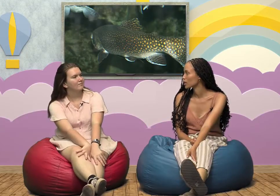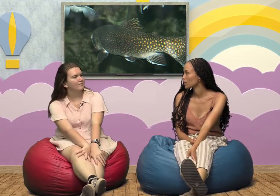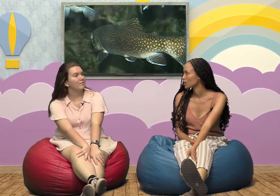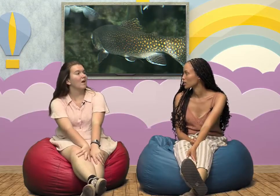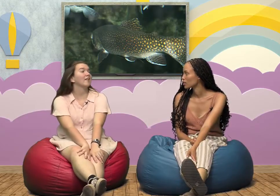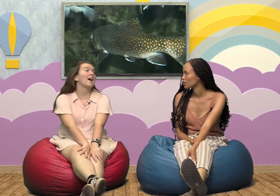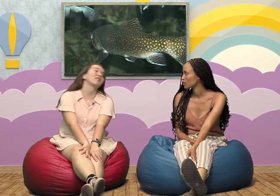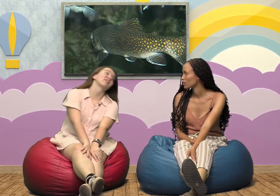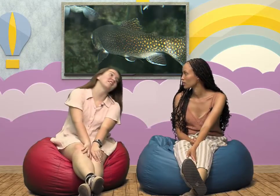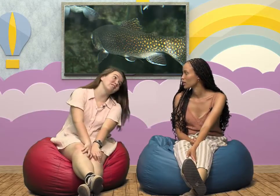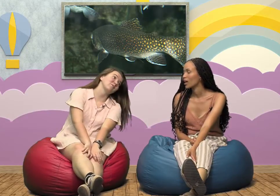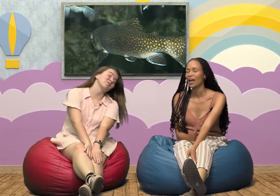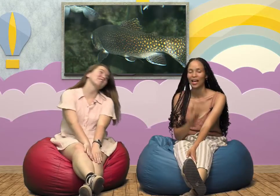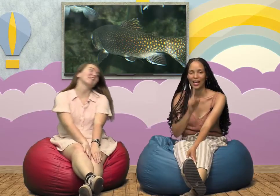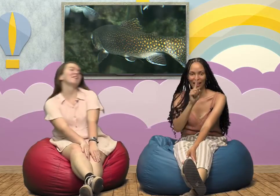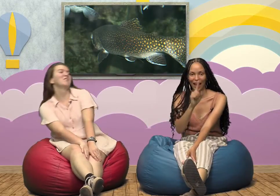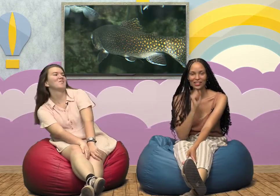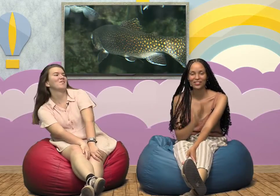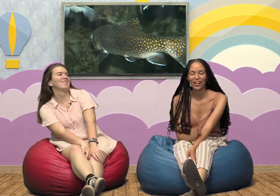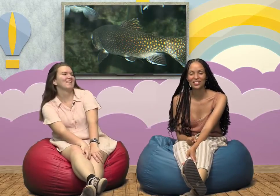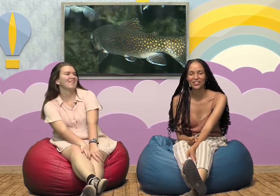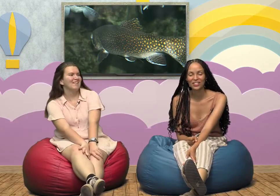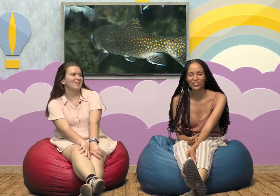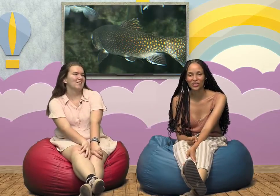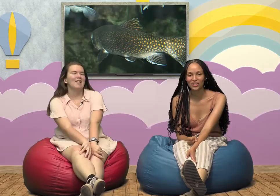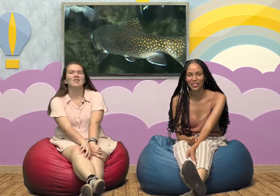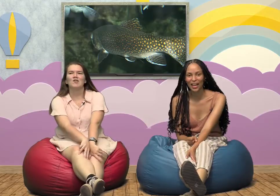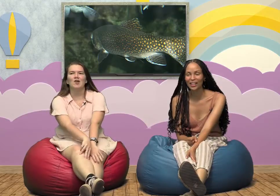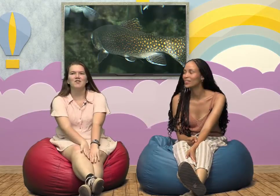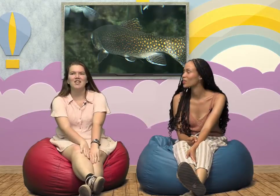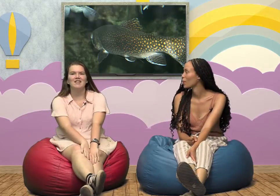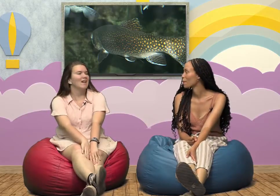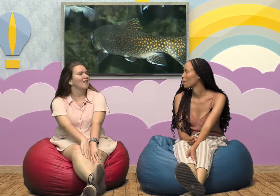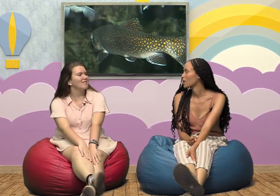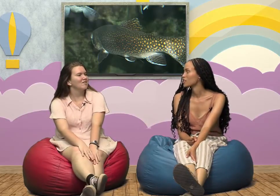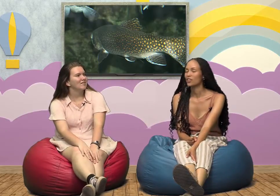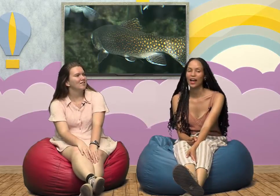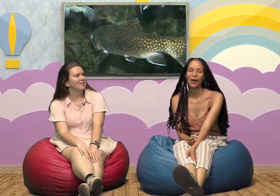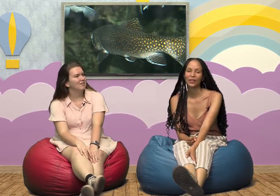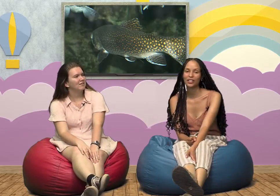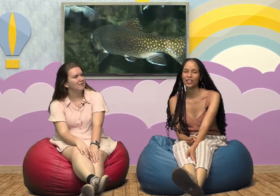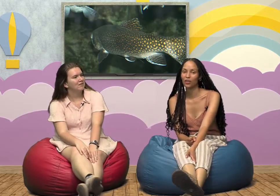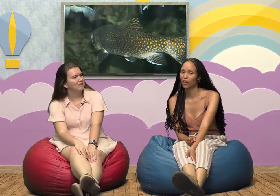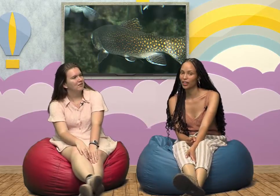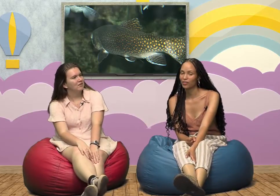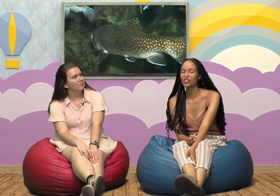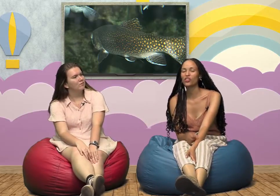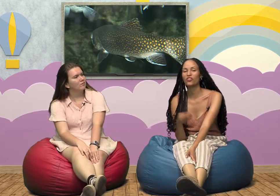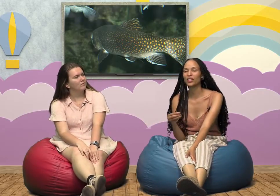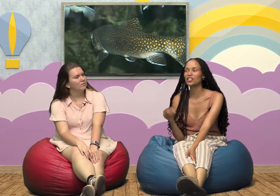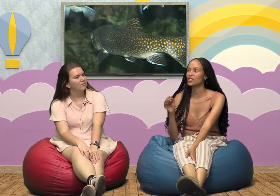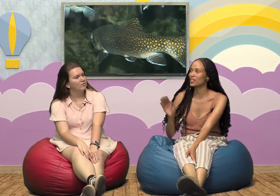Kids. Active activity for today. Active activity for today. It's not over yet, guys. So now we need to get